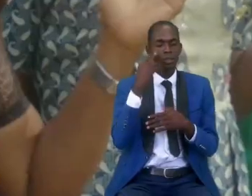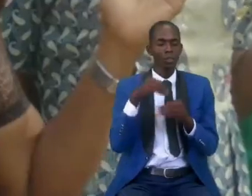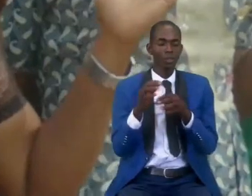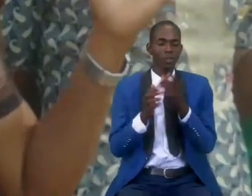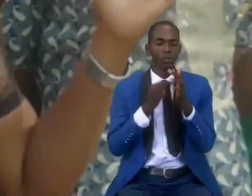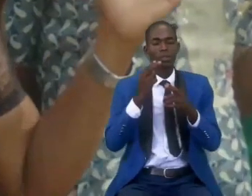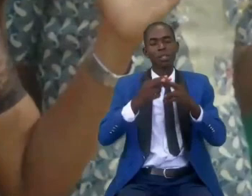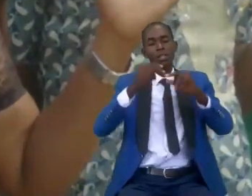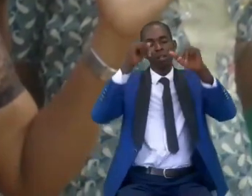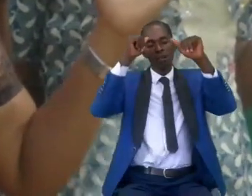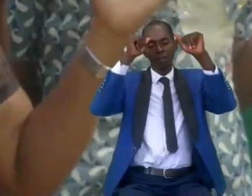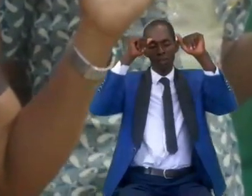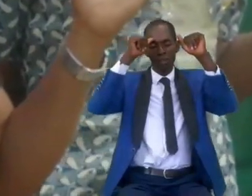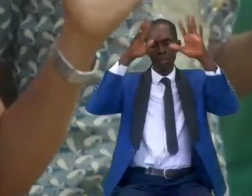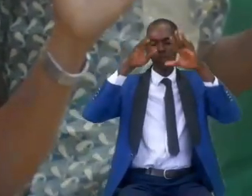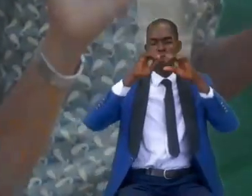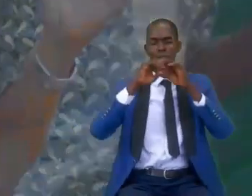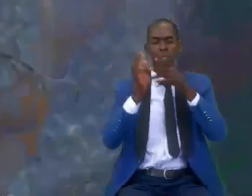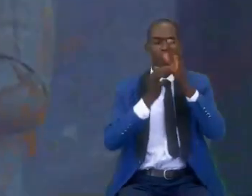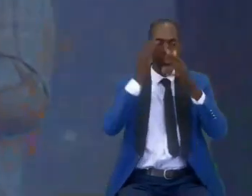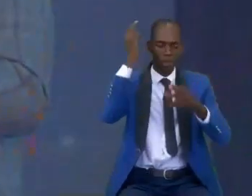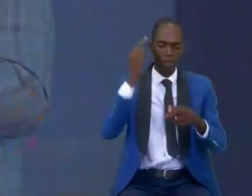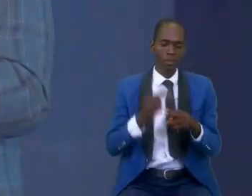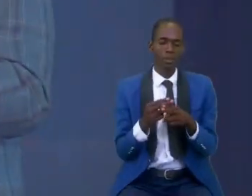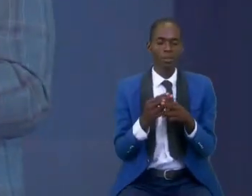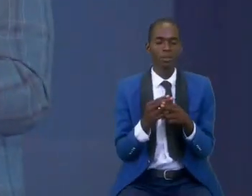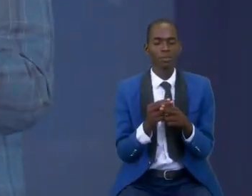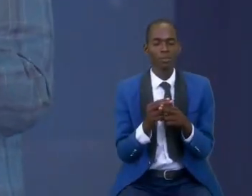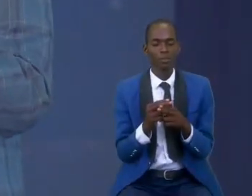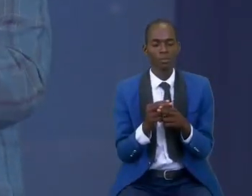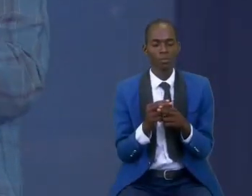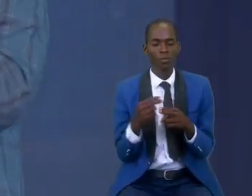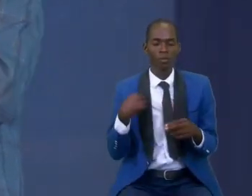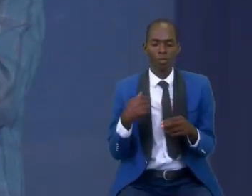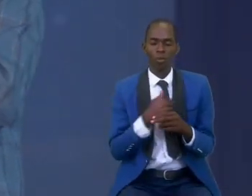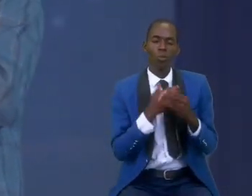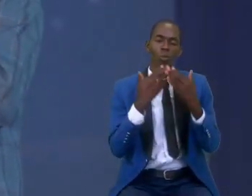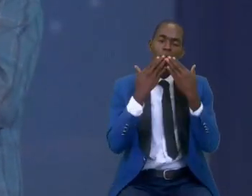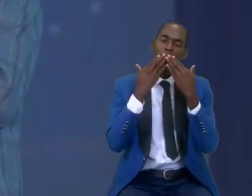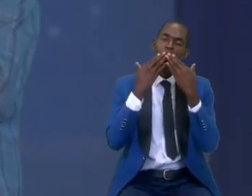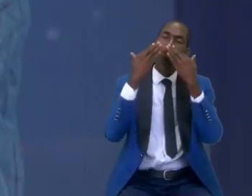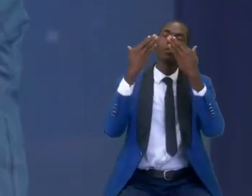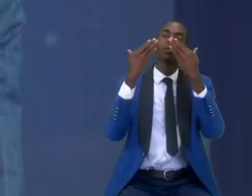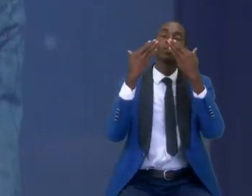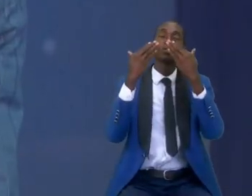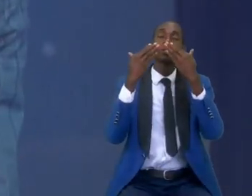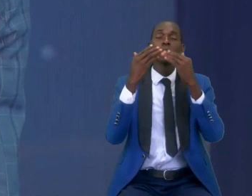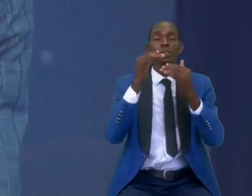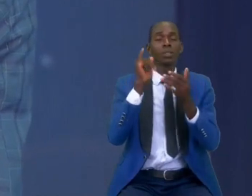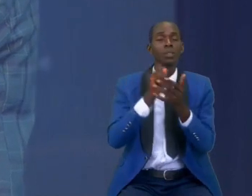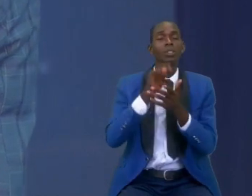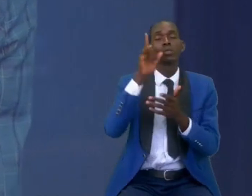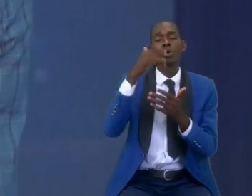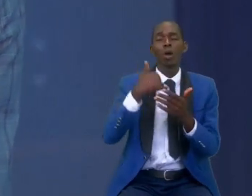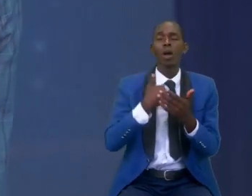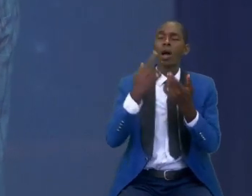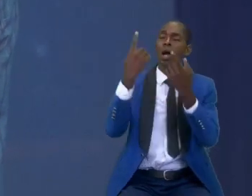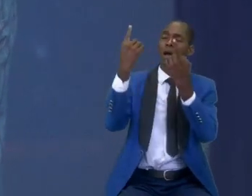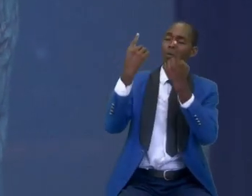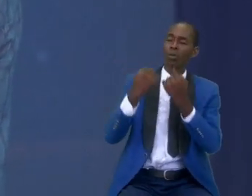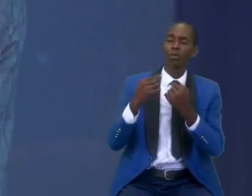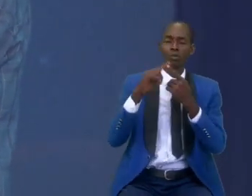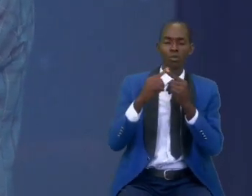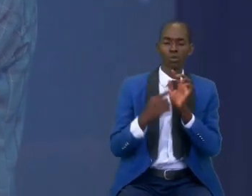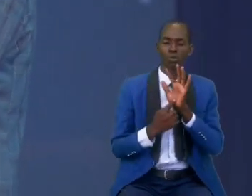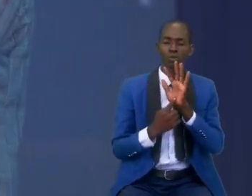name, we thank you that you have come to reveal to us what was hidden, what we